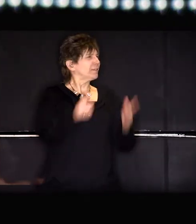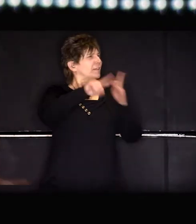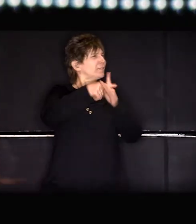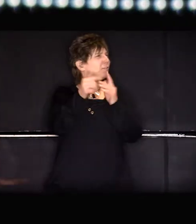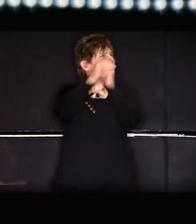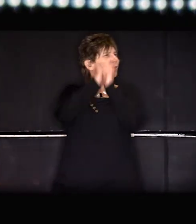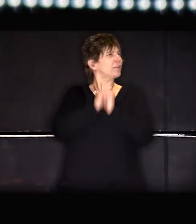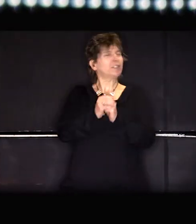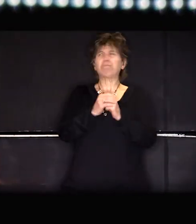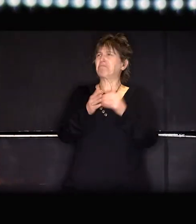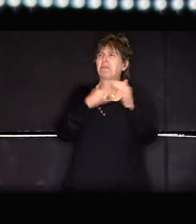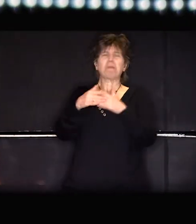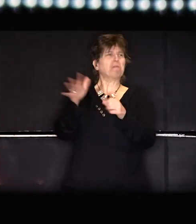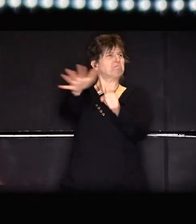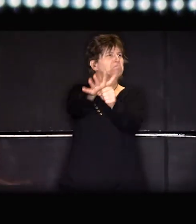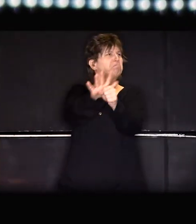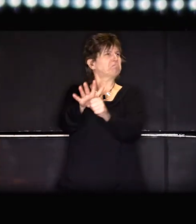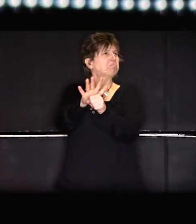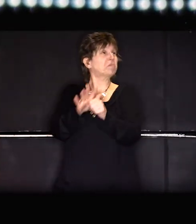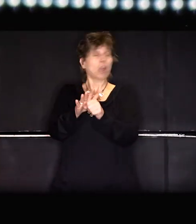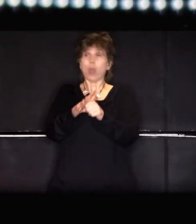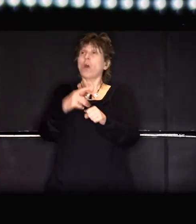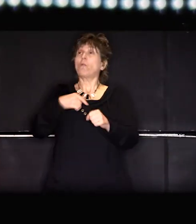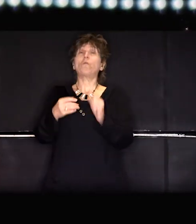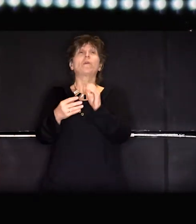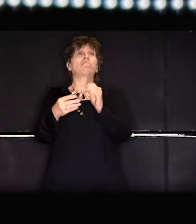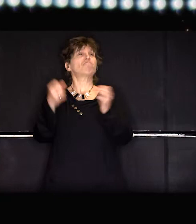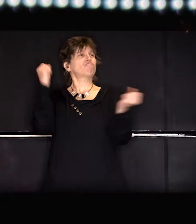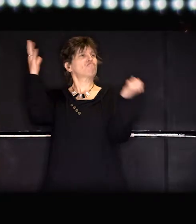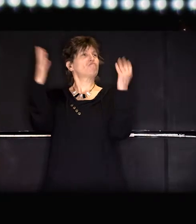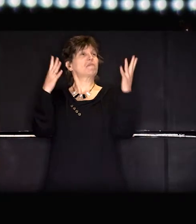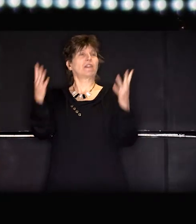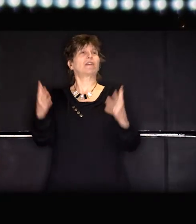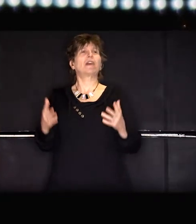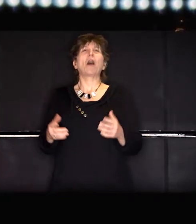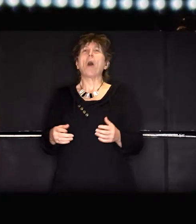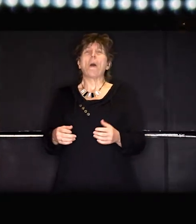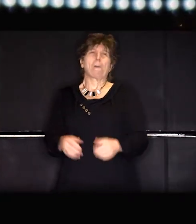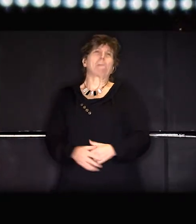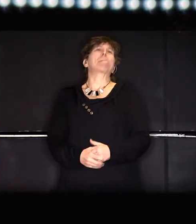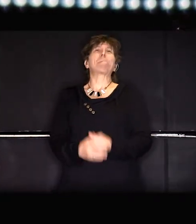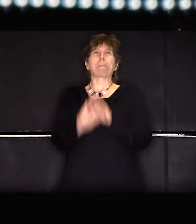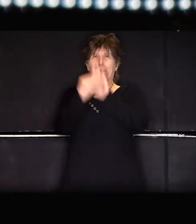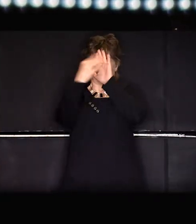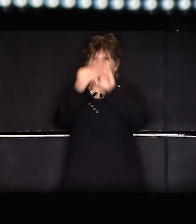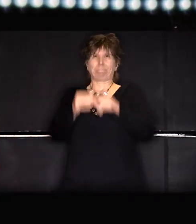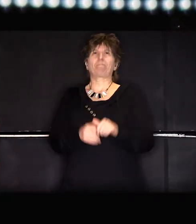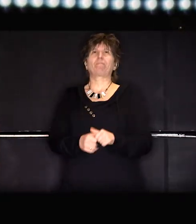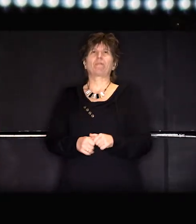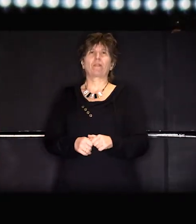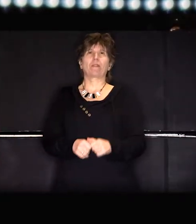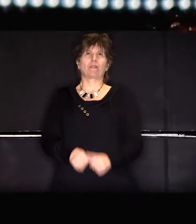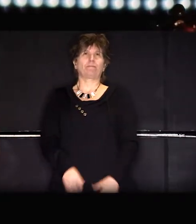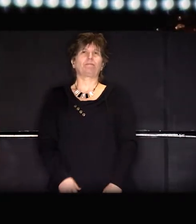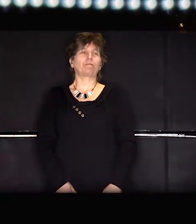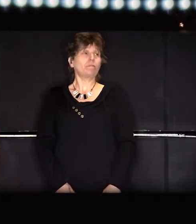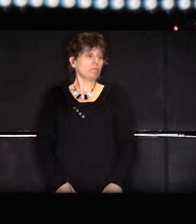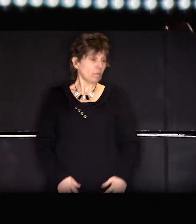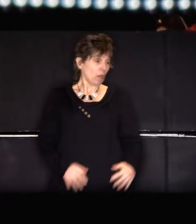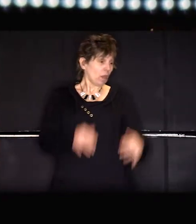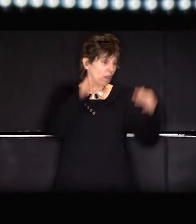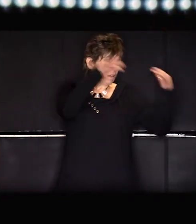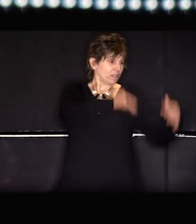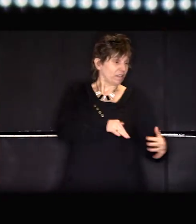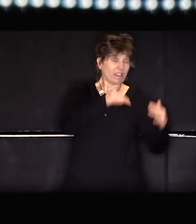Welcome, welcome. Would you stand up and worship with us wherever you're at? Let's sing this together when all I see is the